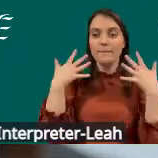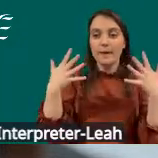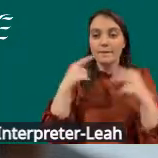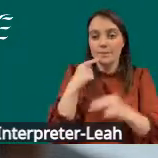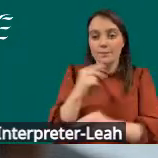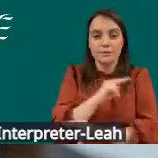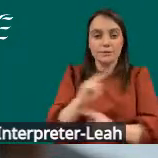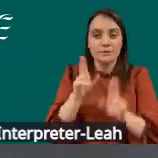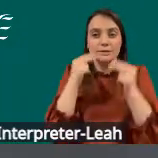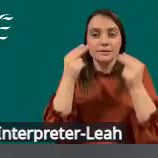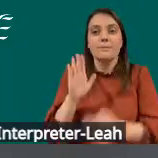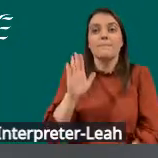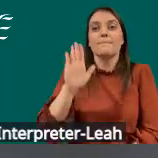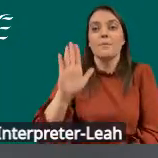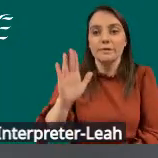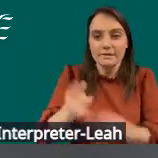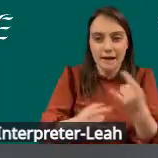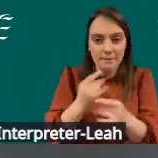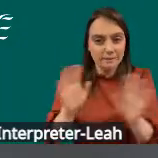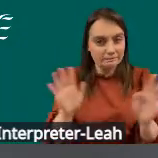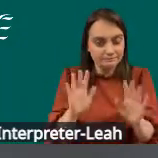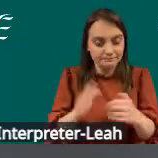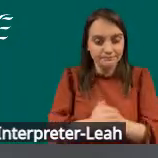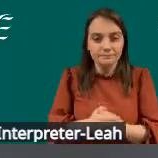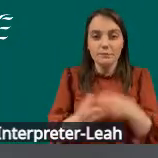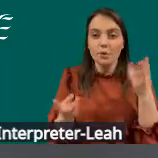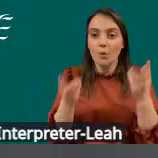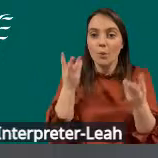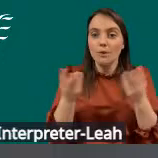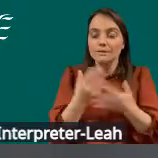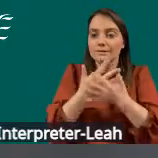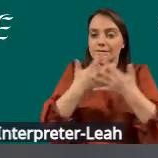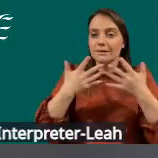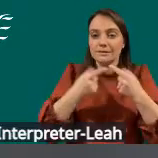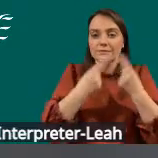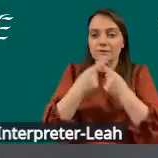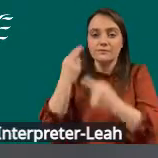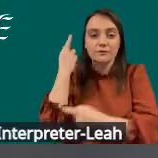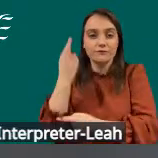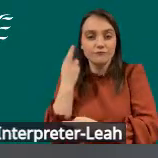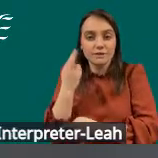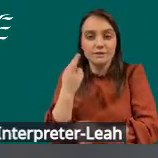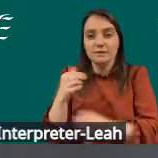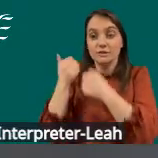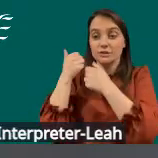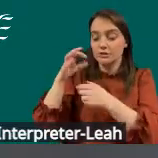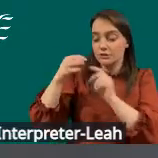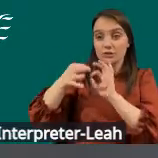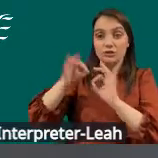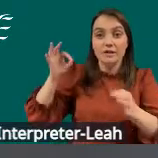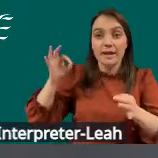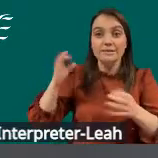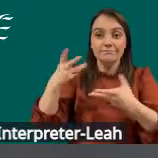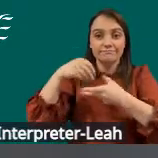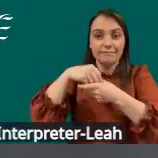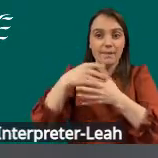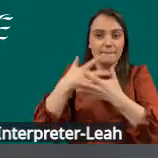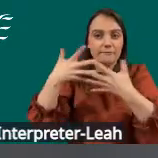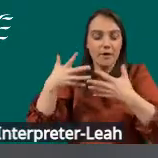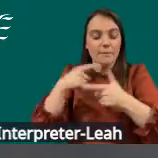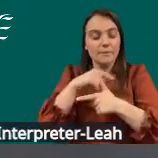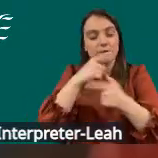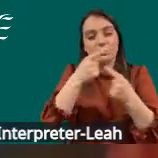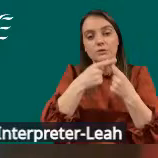be inevitable. Weight gain is determined by many factors. Genes play a big role, but there are many other factors